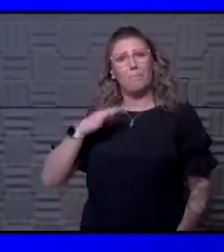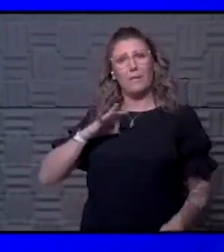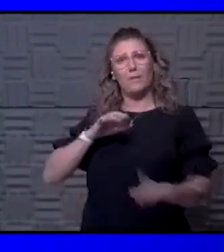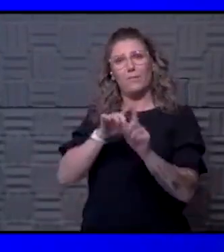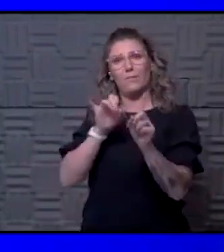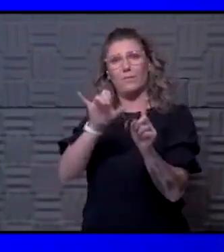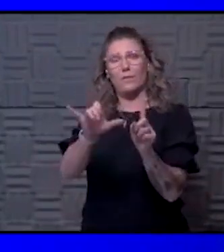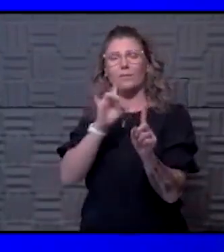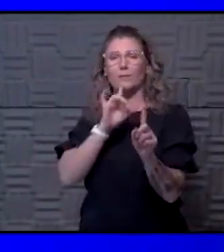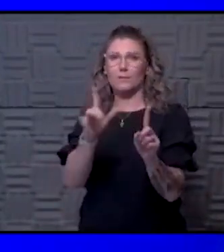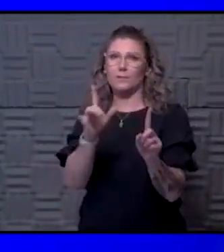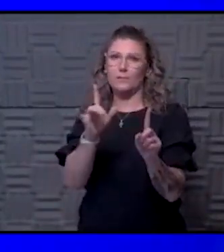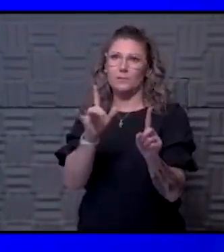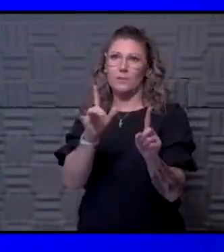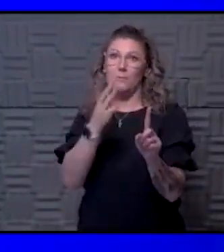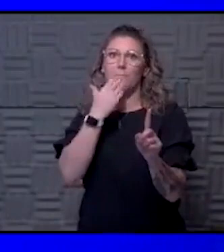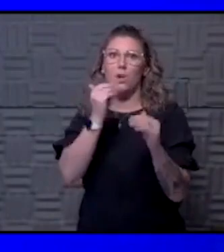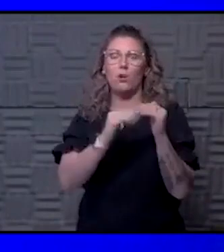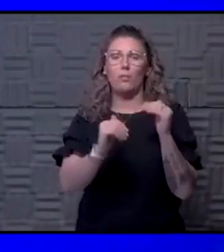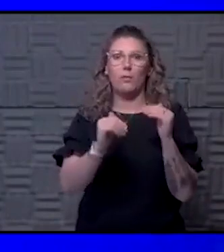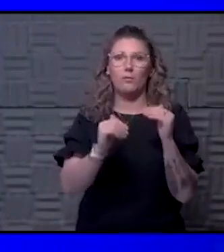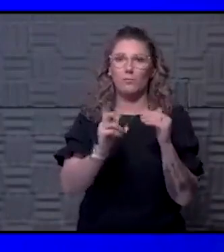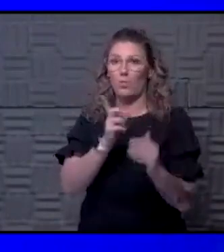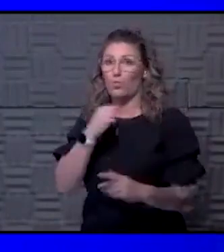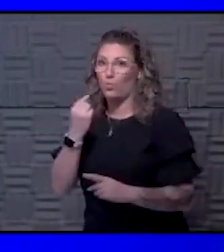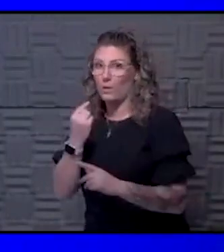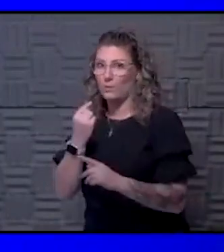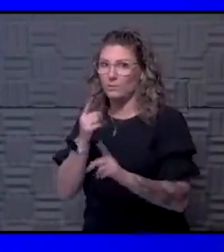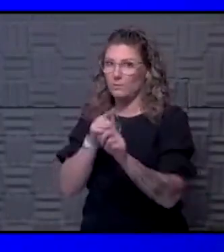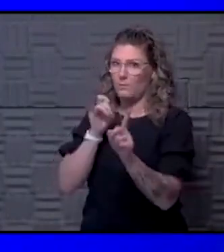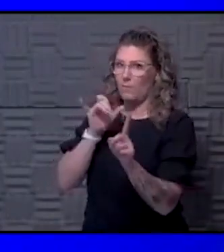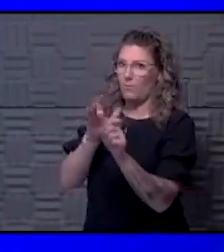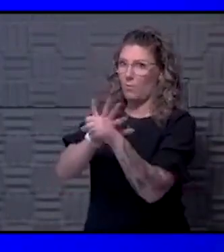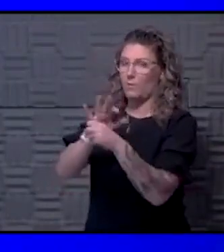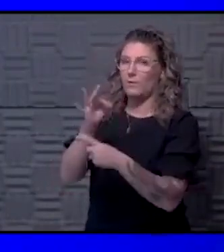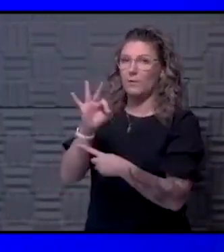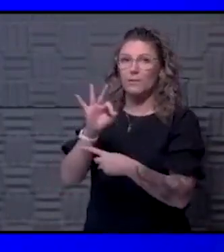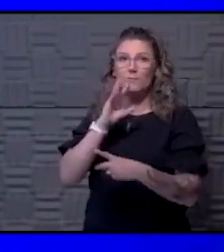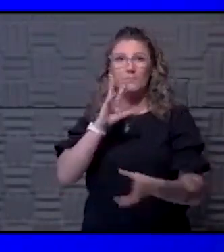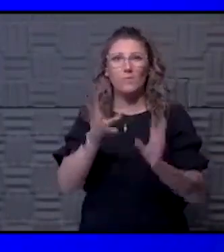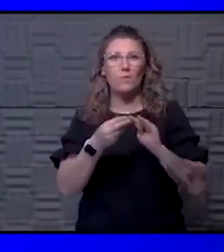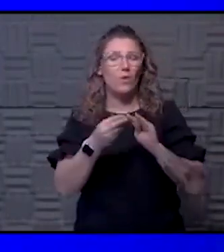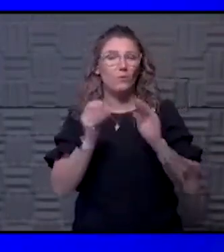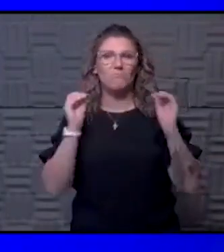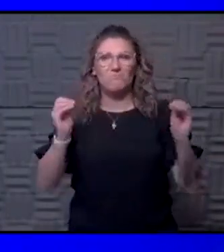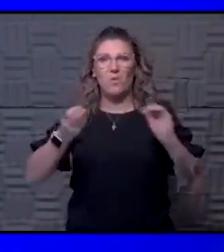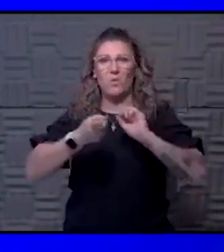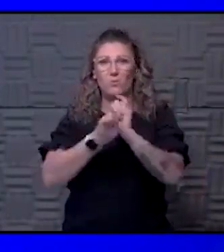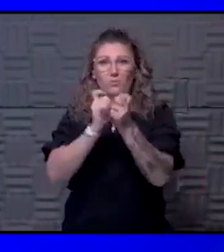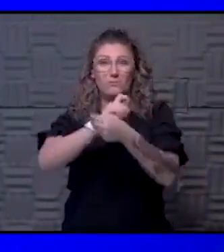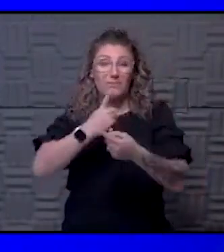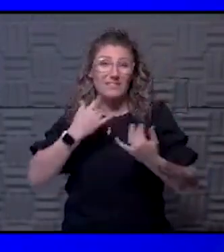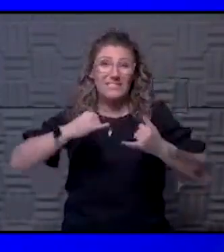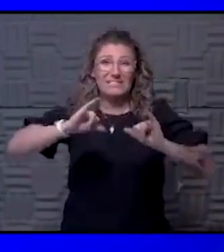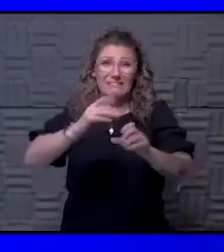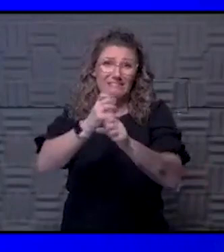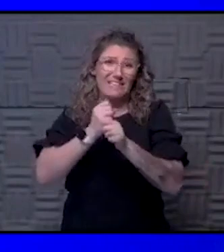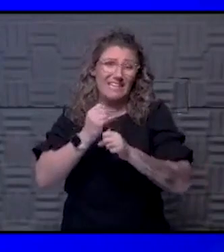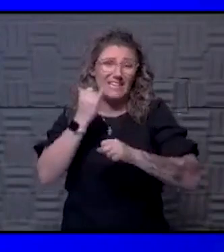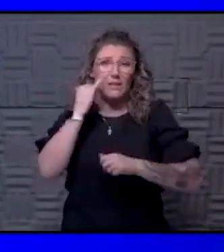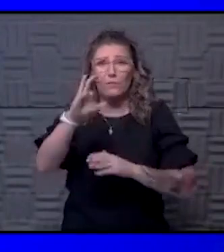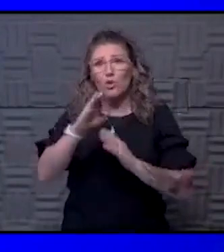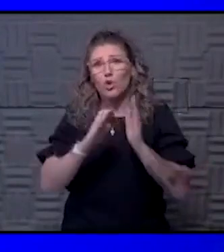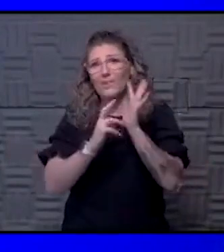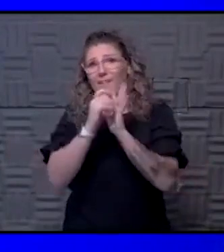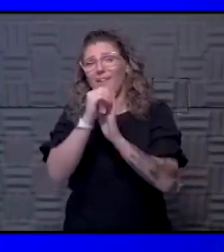is much greater than any risk of safety from it. So overall, no change in guidance. You probably should still be getting if you're cancer. It's just going to